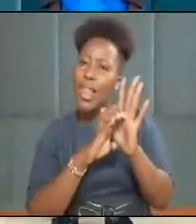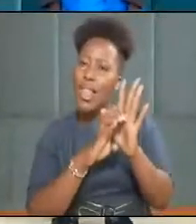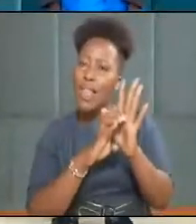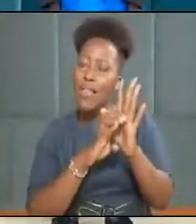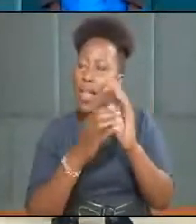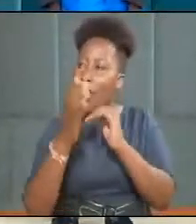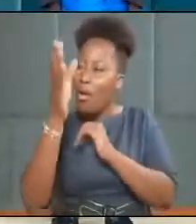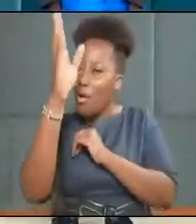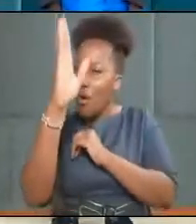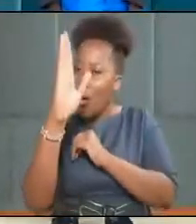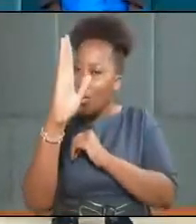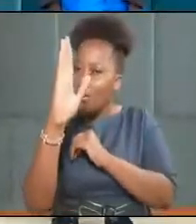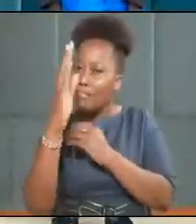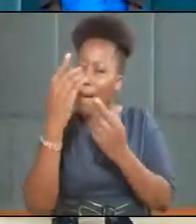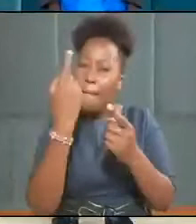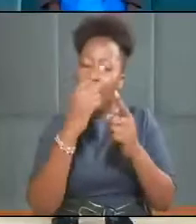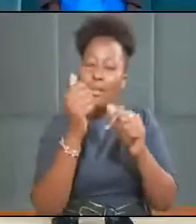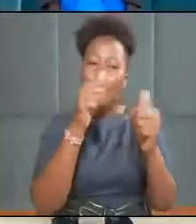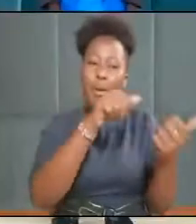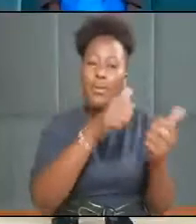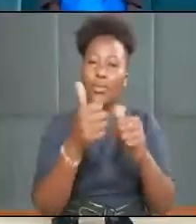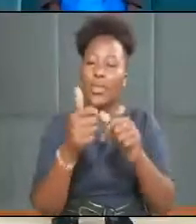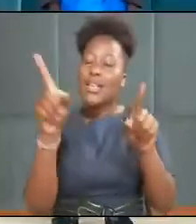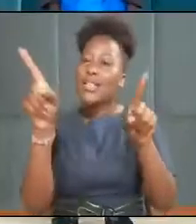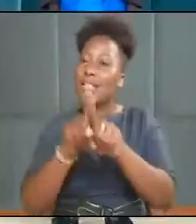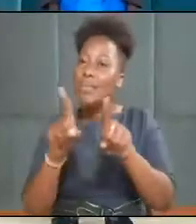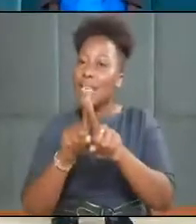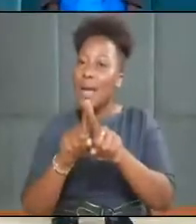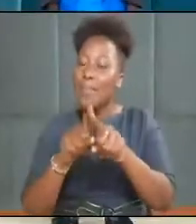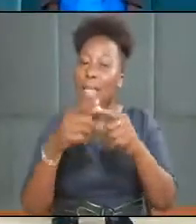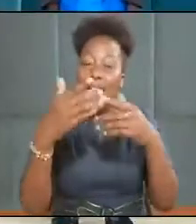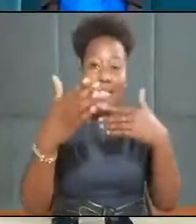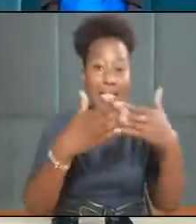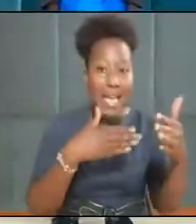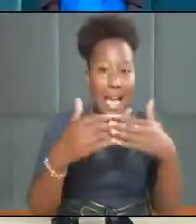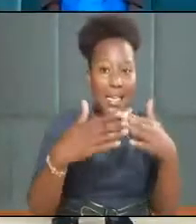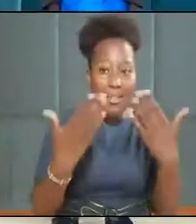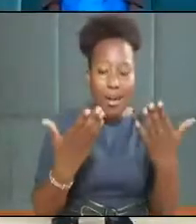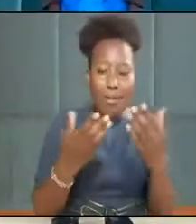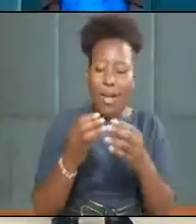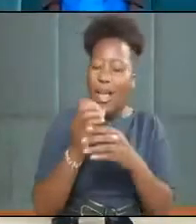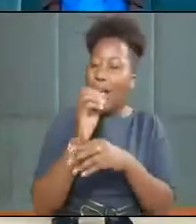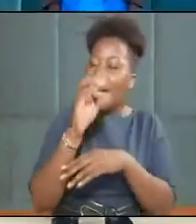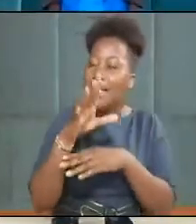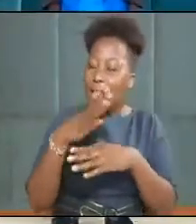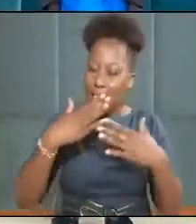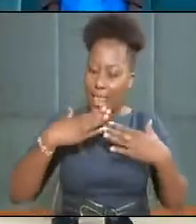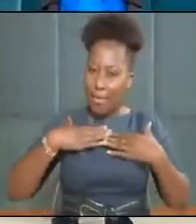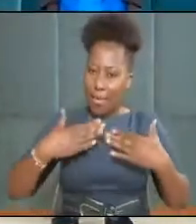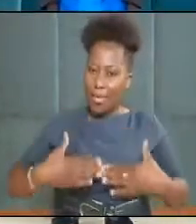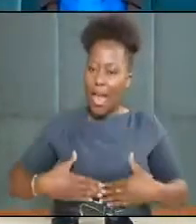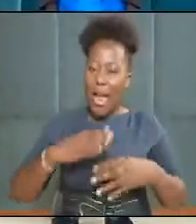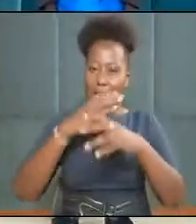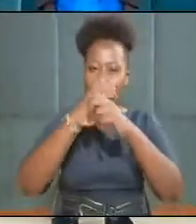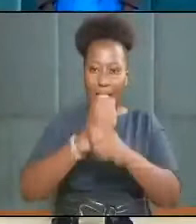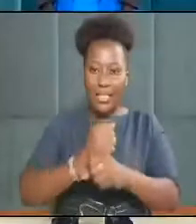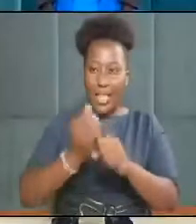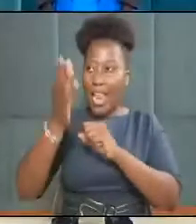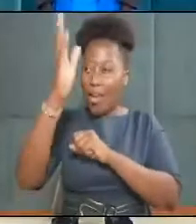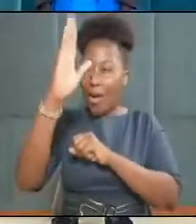to God. Baptism has the same significance of casting off the flesh and trusting in God.